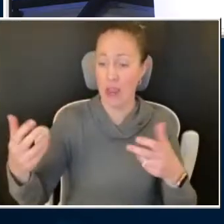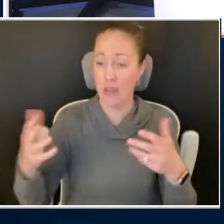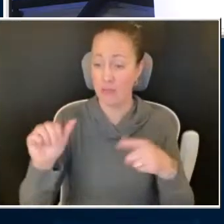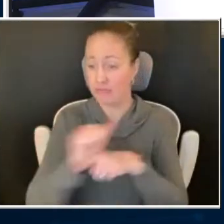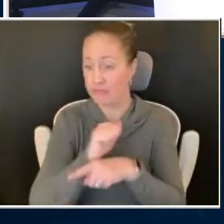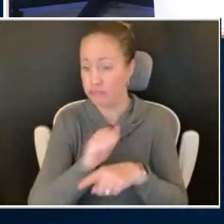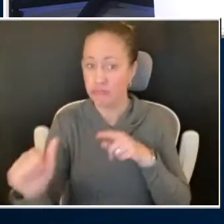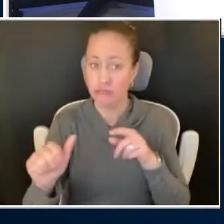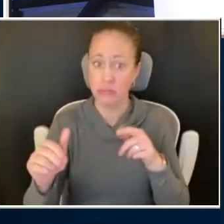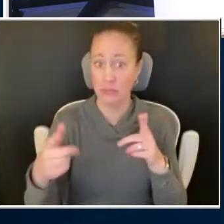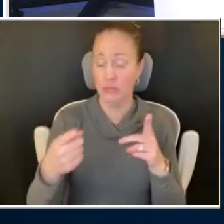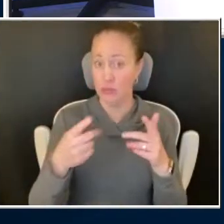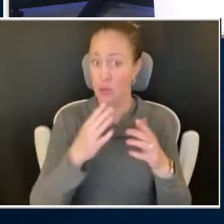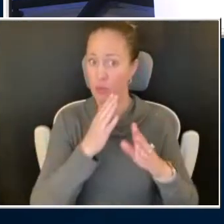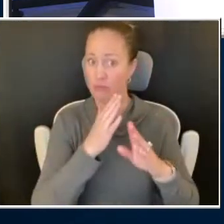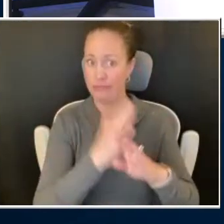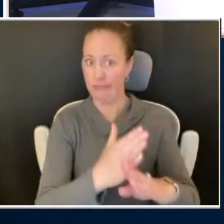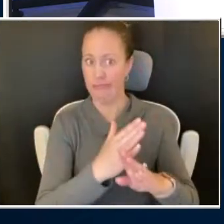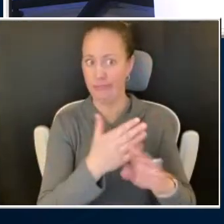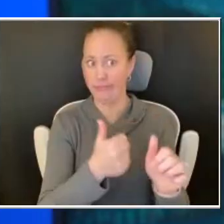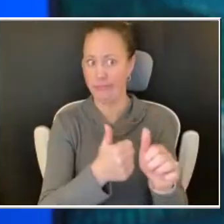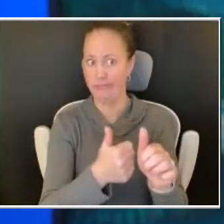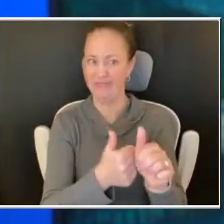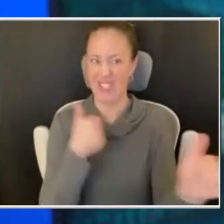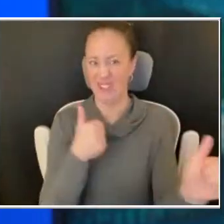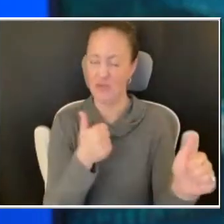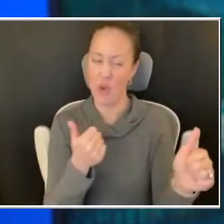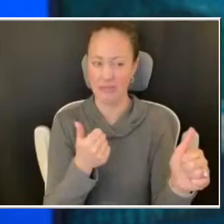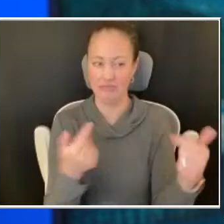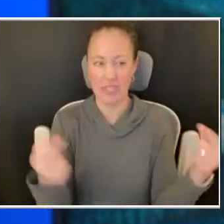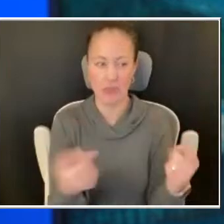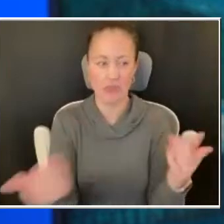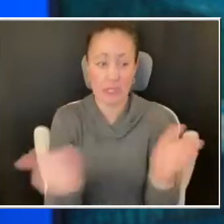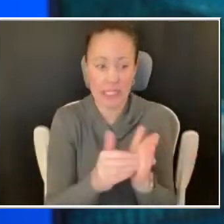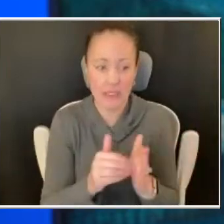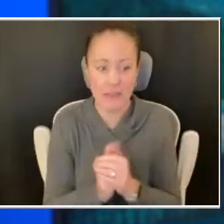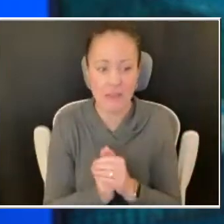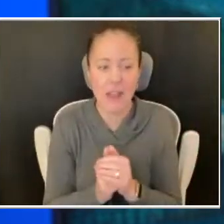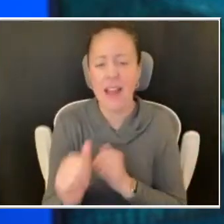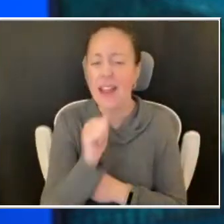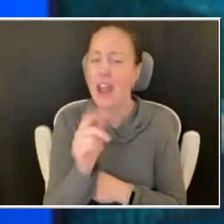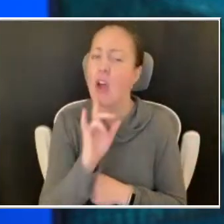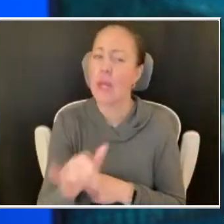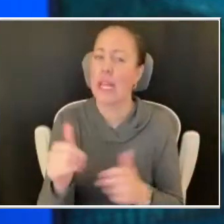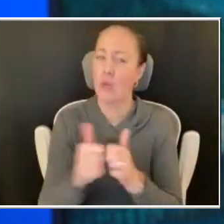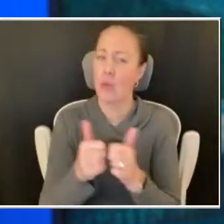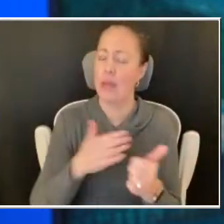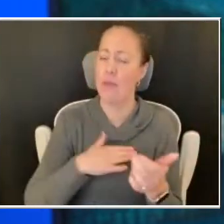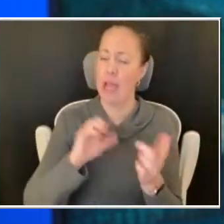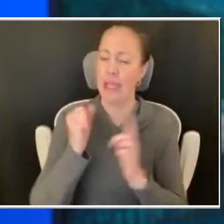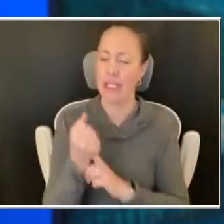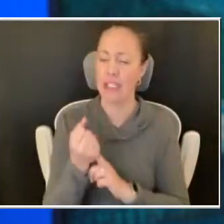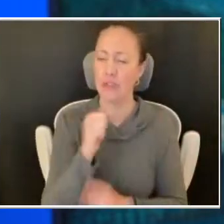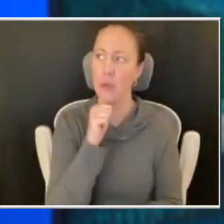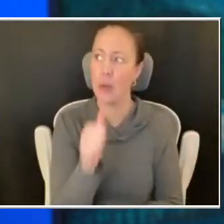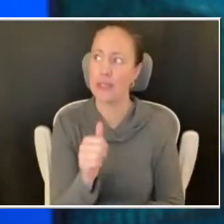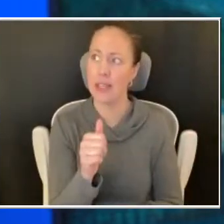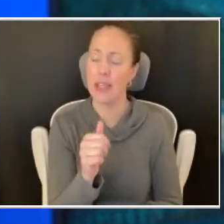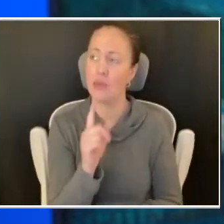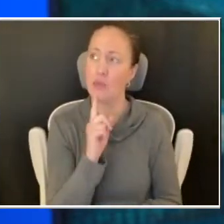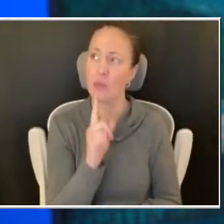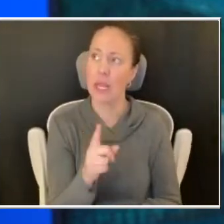avoid re-injury. Not necessarily. With my condition, it wasn't necessarily, oh,